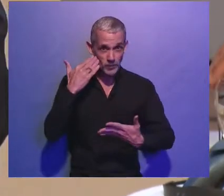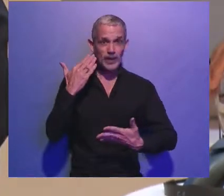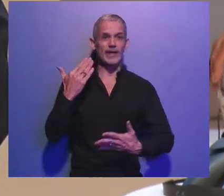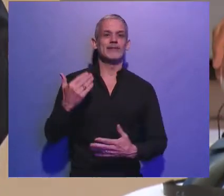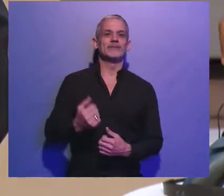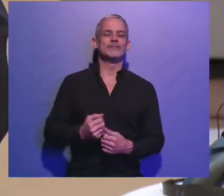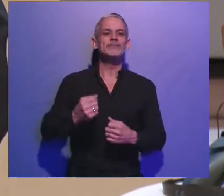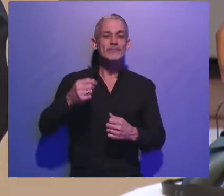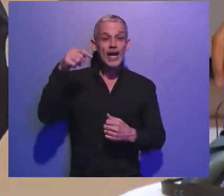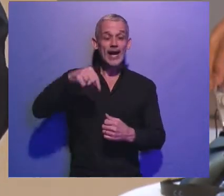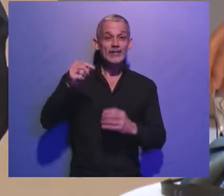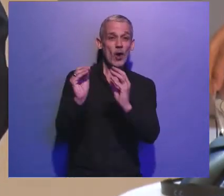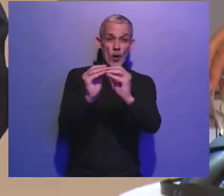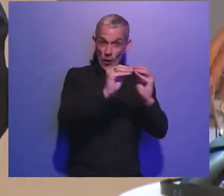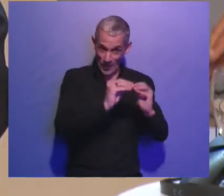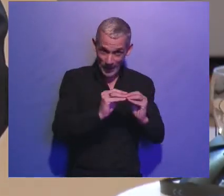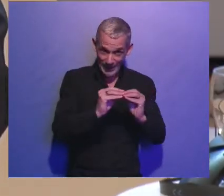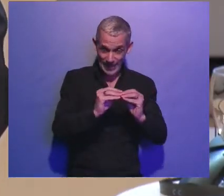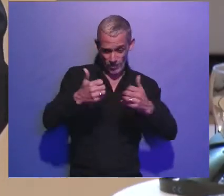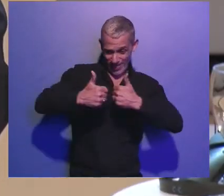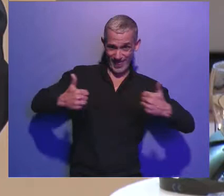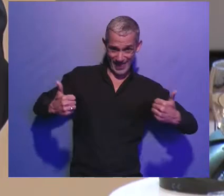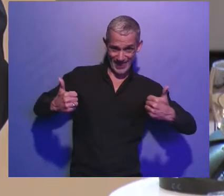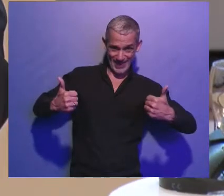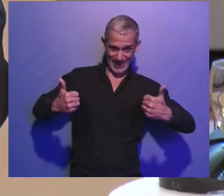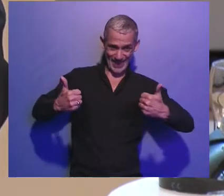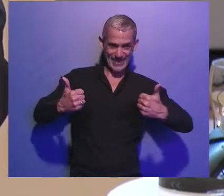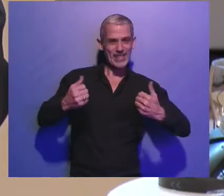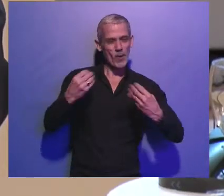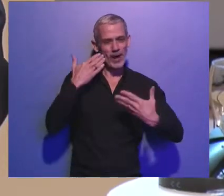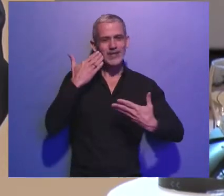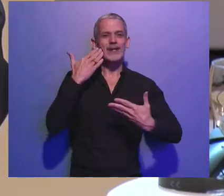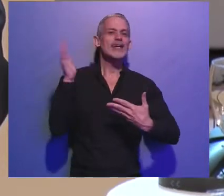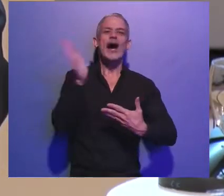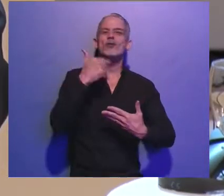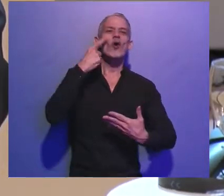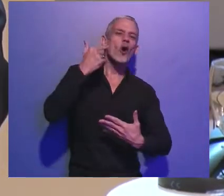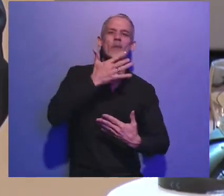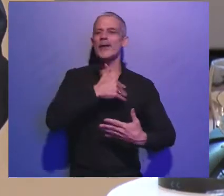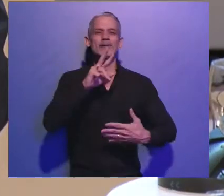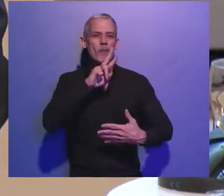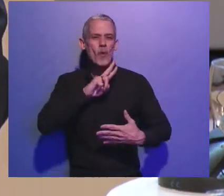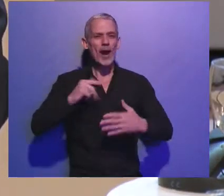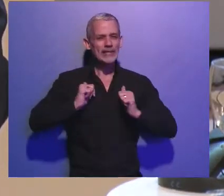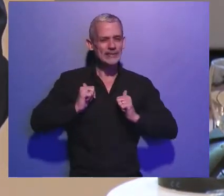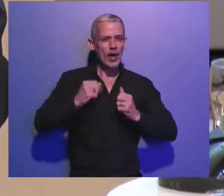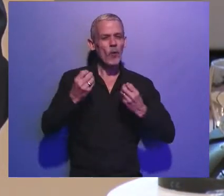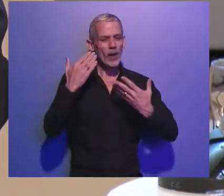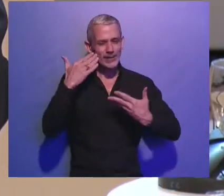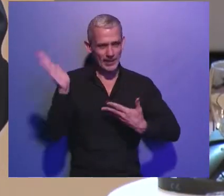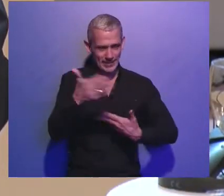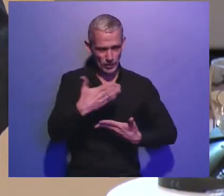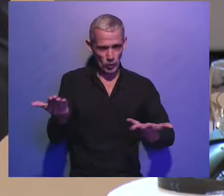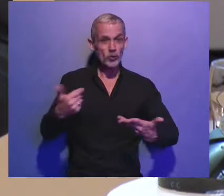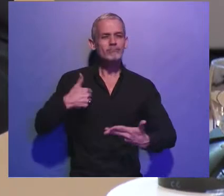of this panel and this table, ladies and gentlemen, good afternoon to you all. I'm honored